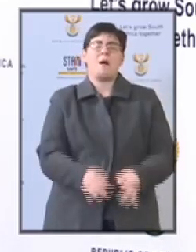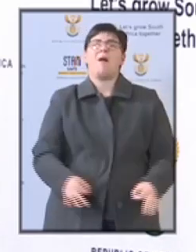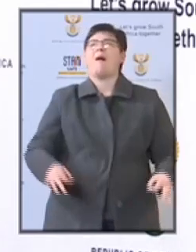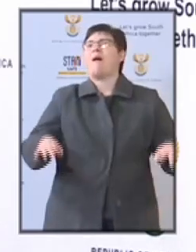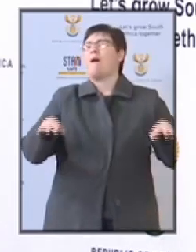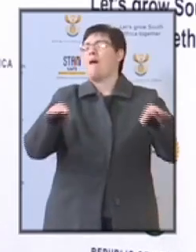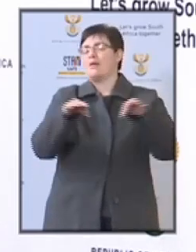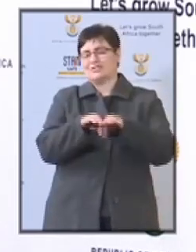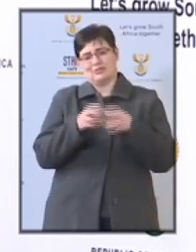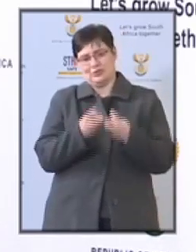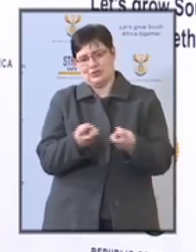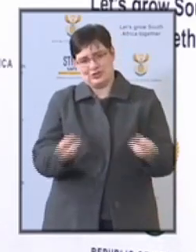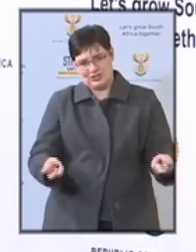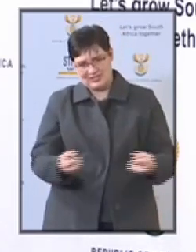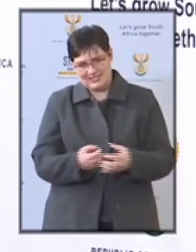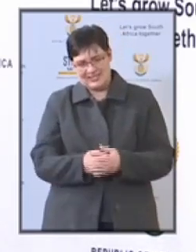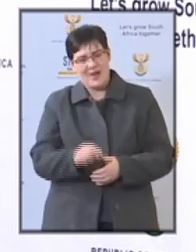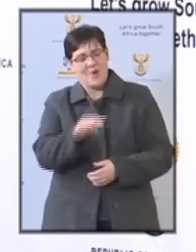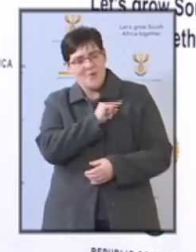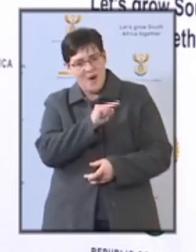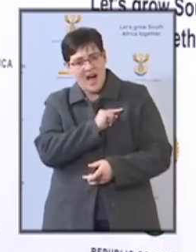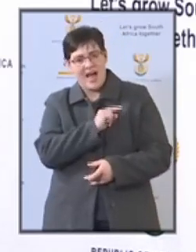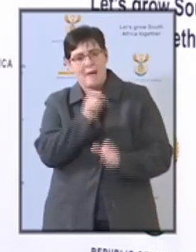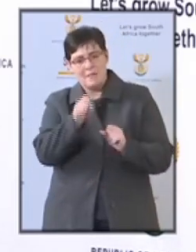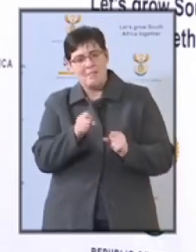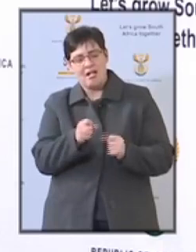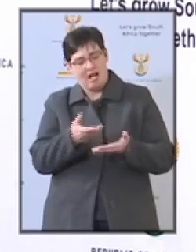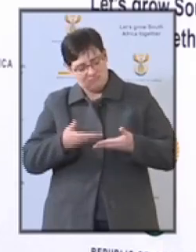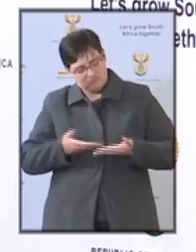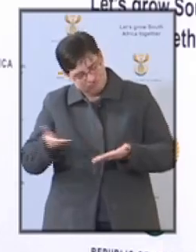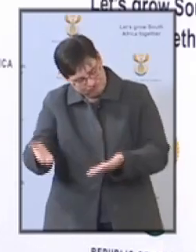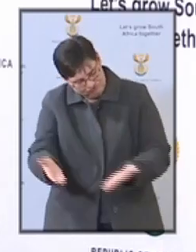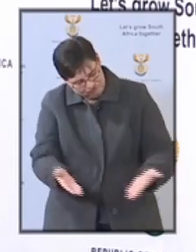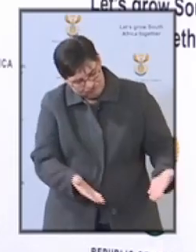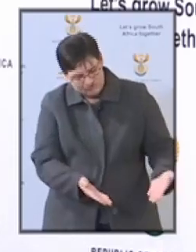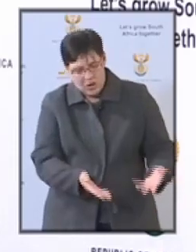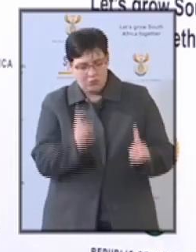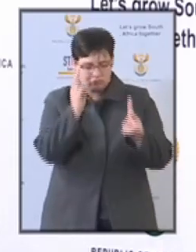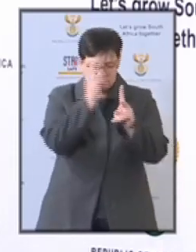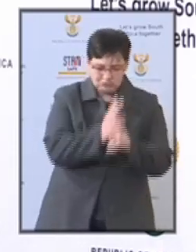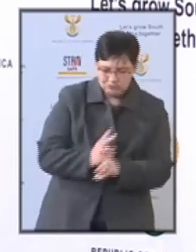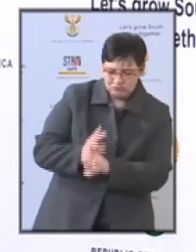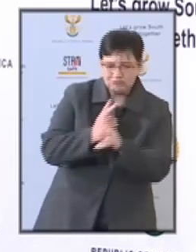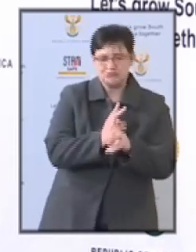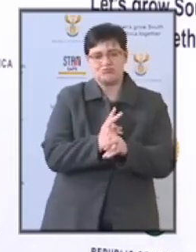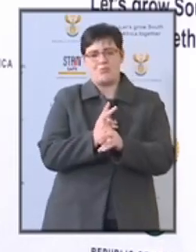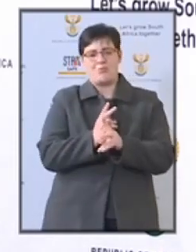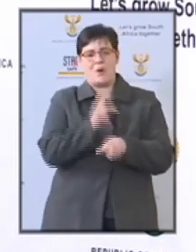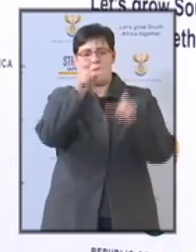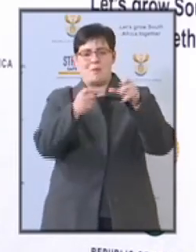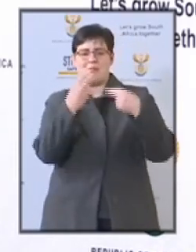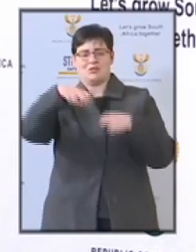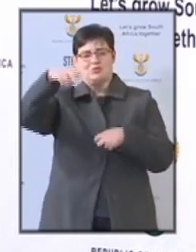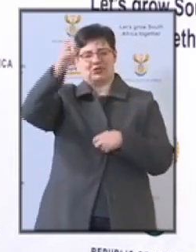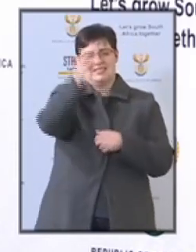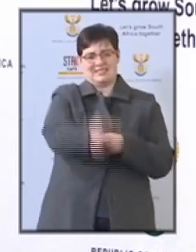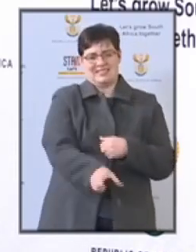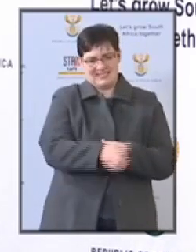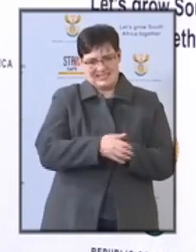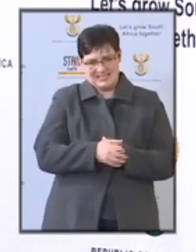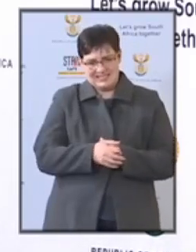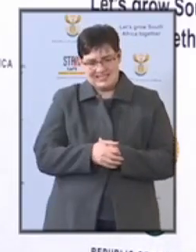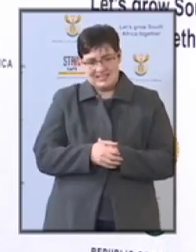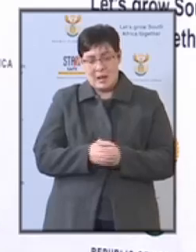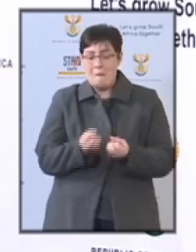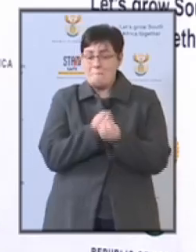key resource in terms of being able to be hospitable, look after our tourists, because out of those,